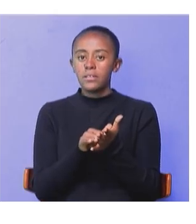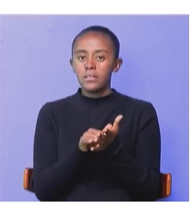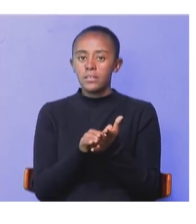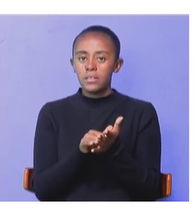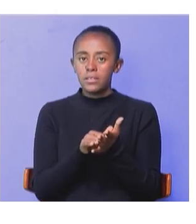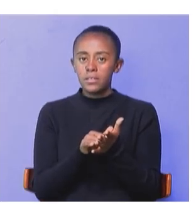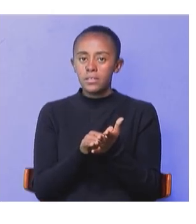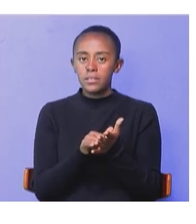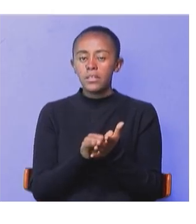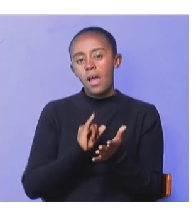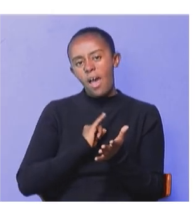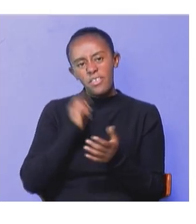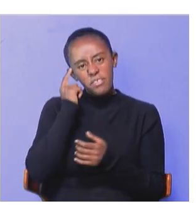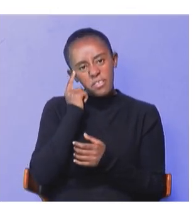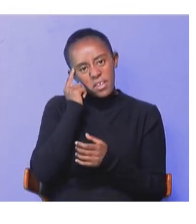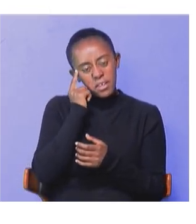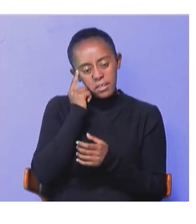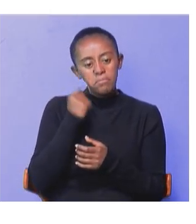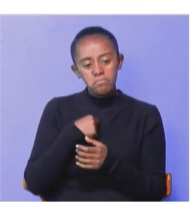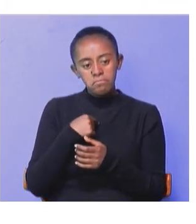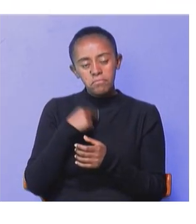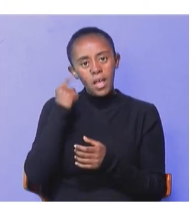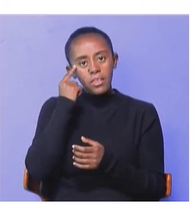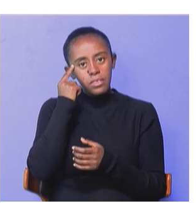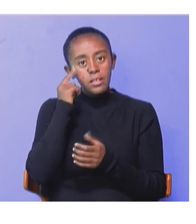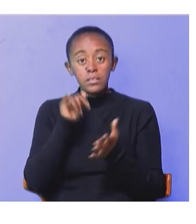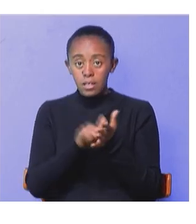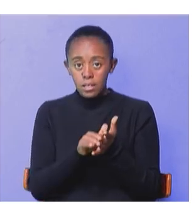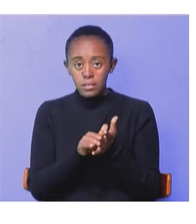I think that,